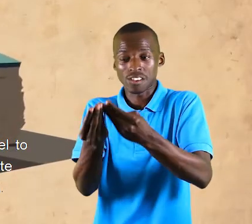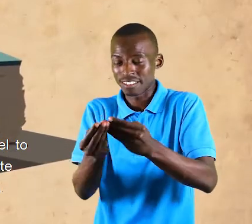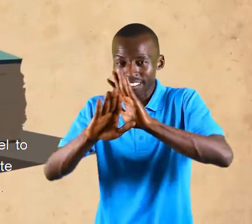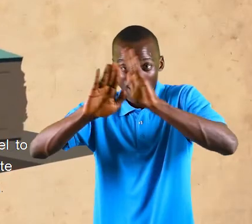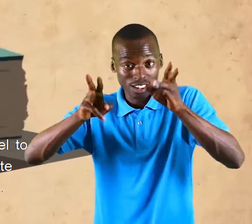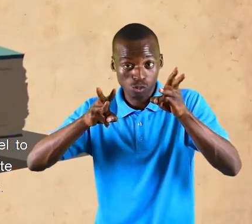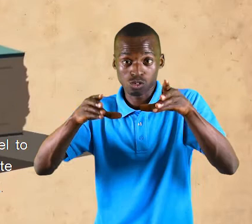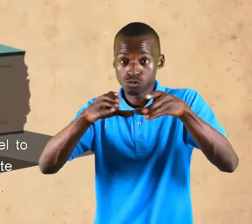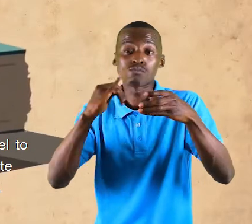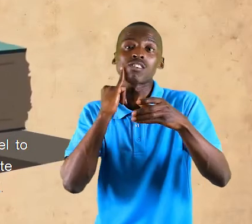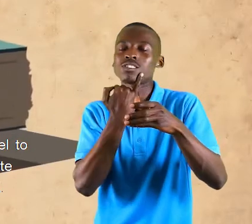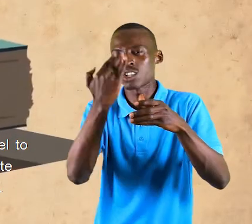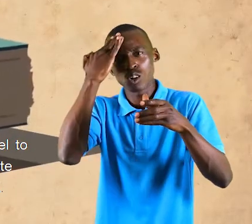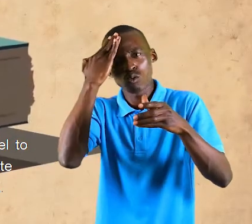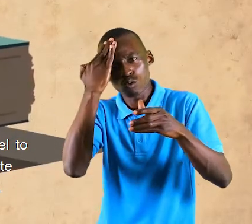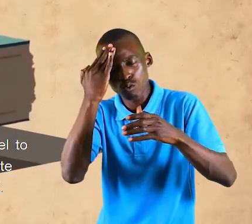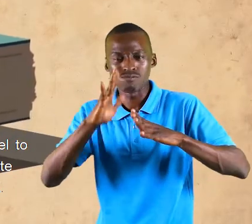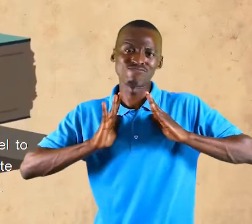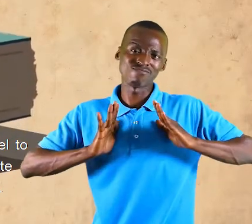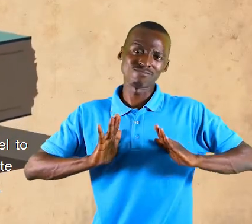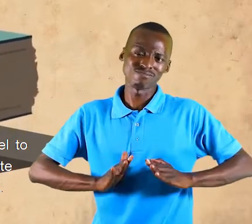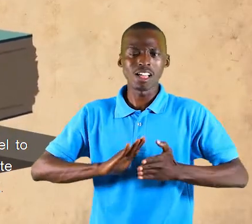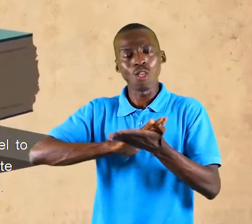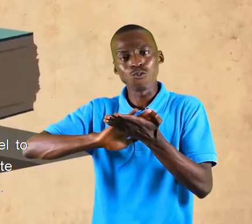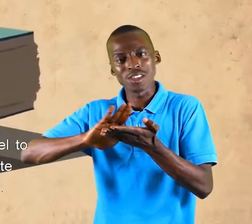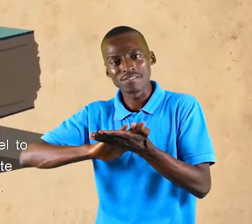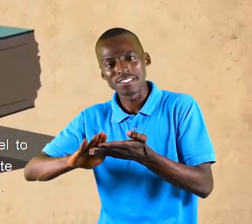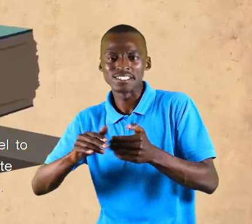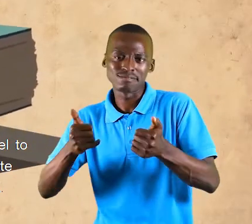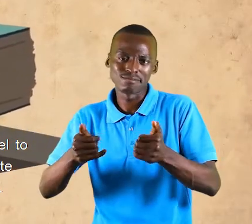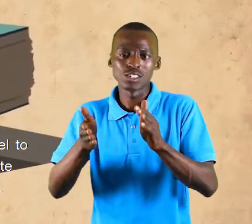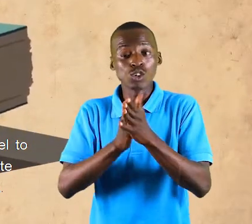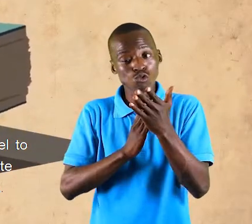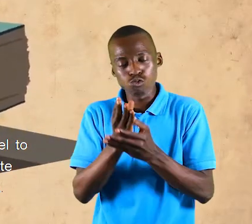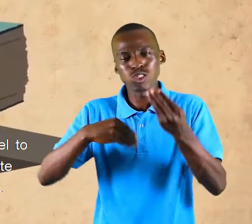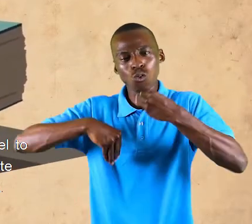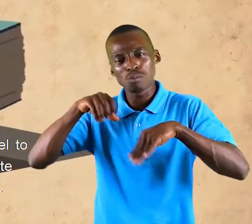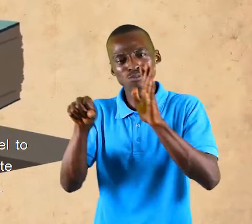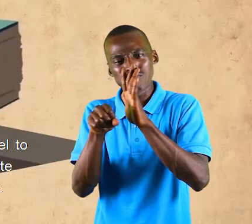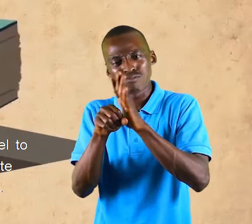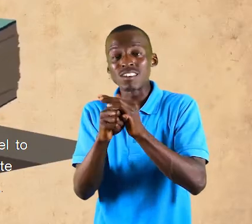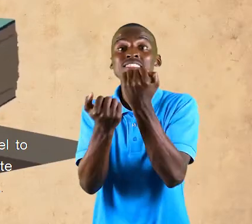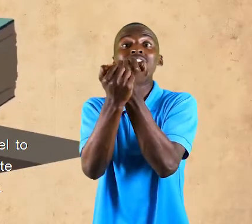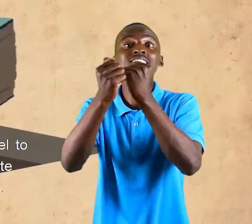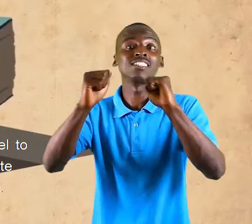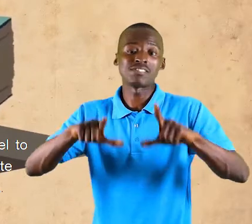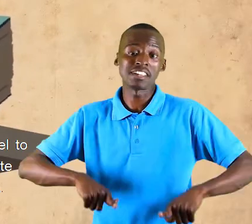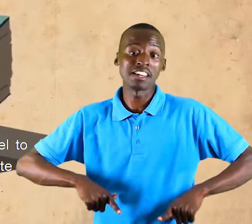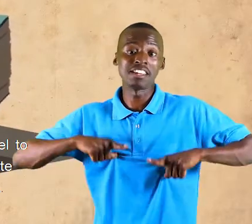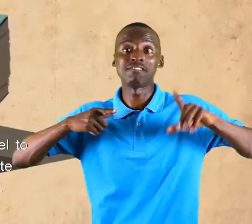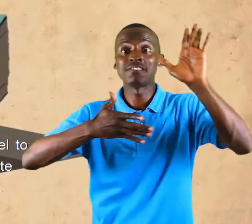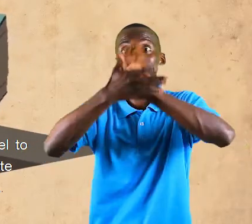this clear way for Israel to know with confidence that they are forgiven and that despite their corruption, they are safe